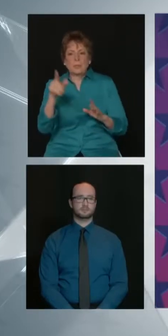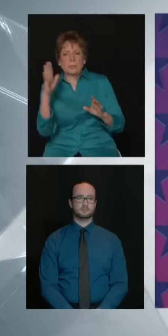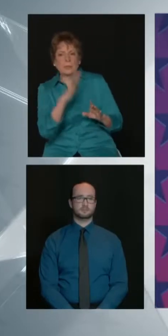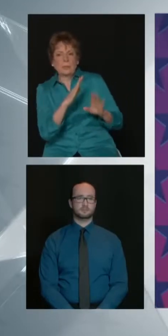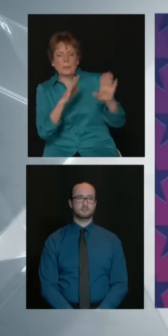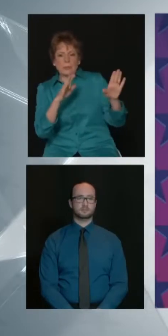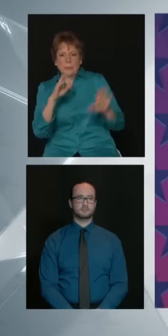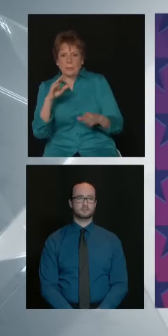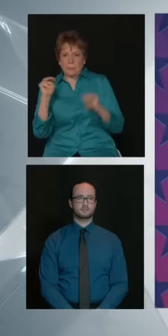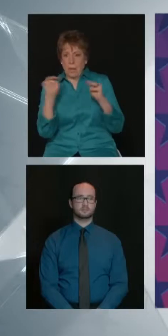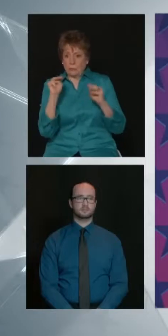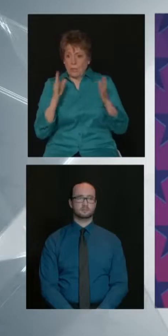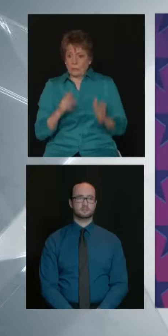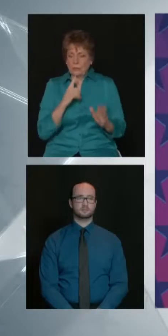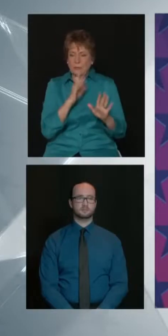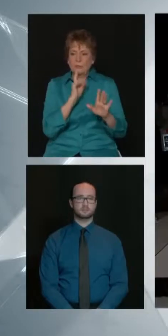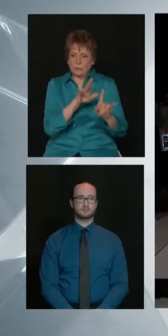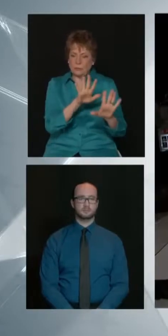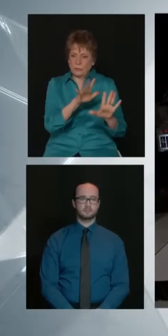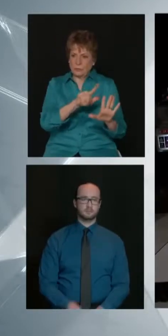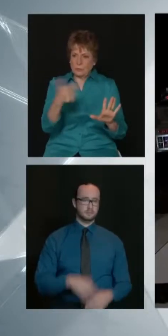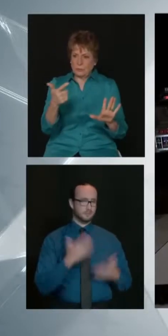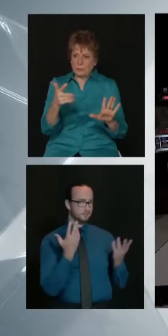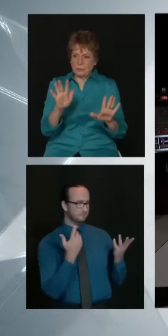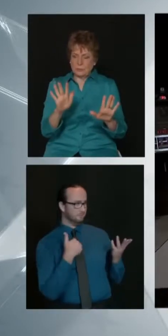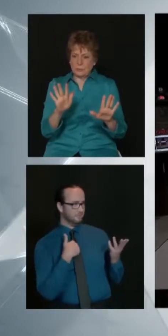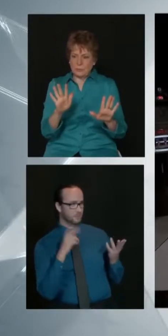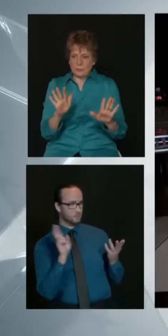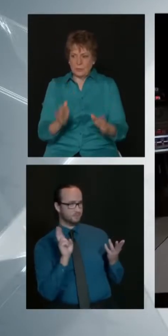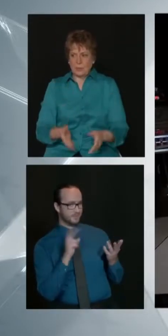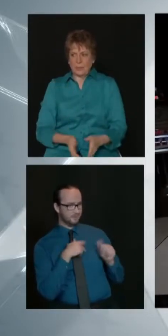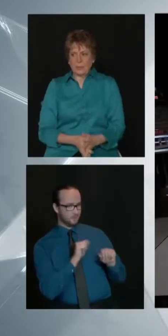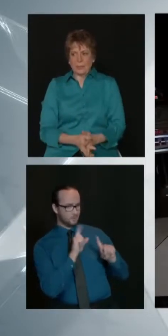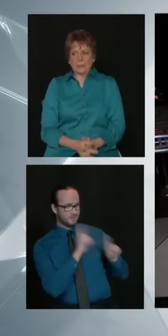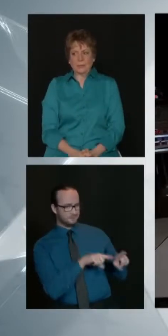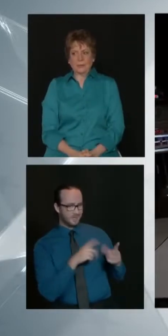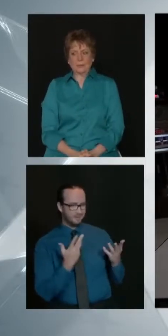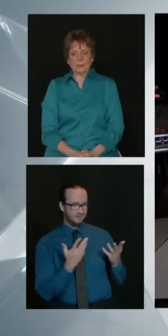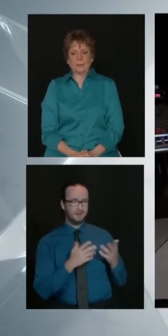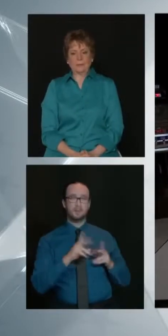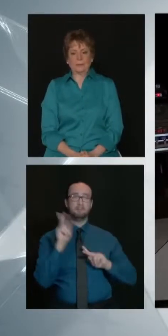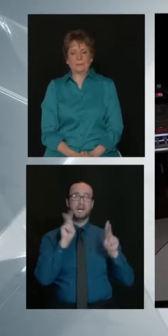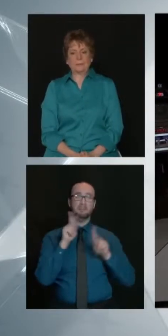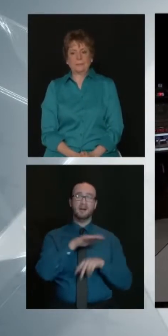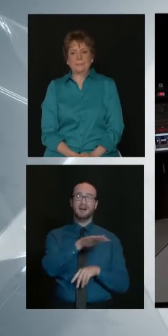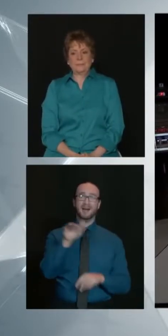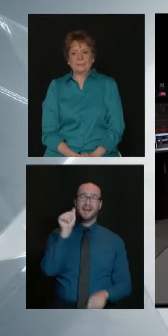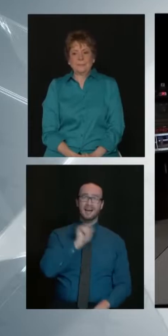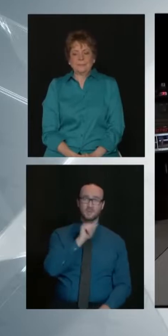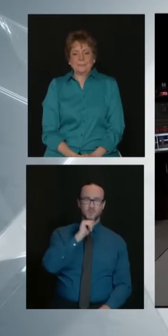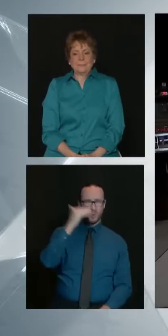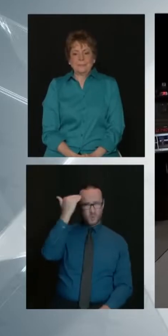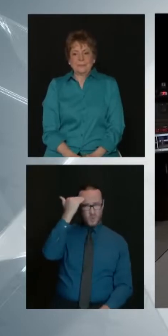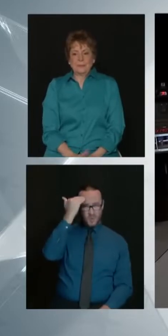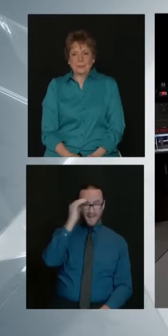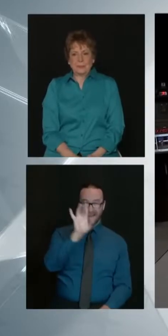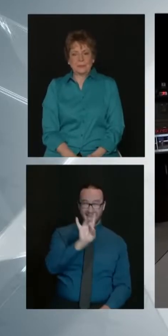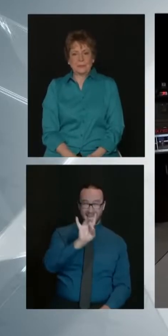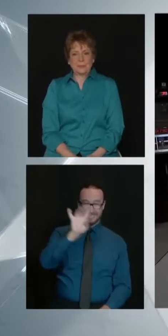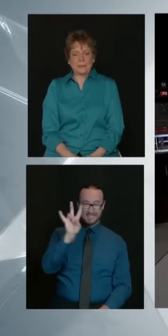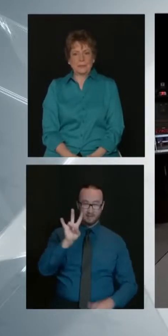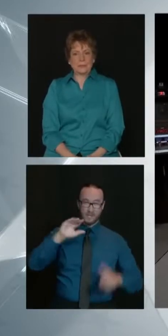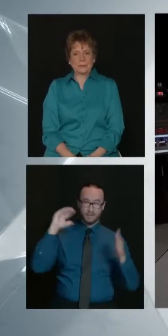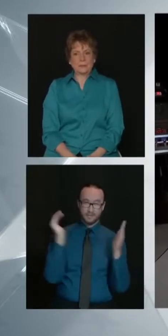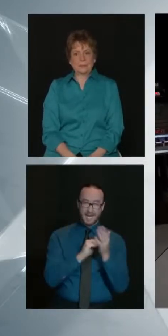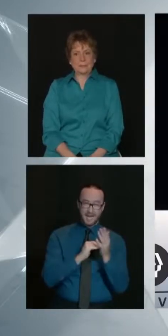Can I have 45? Yes, you do. The people of Arizona know that those 87,000 IRS agents that you're sicking on them, they're not just going after